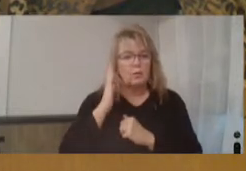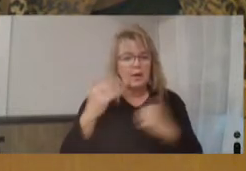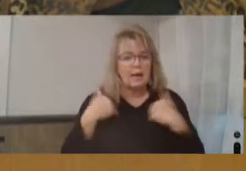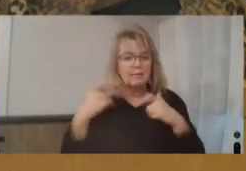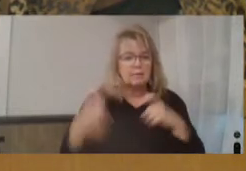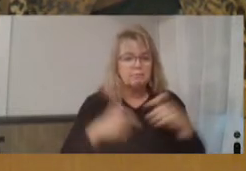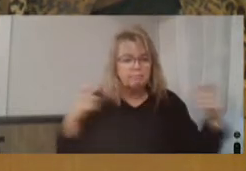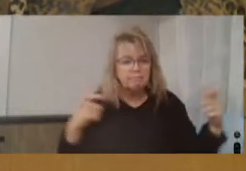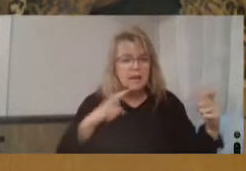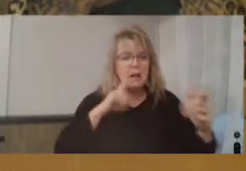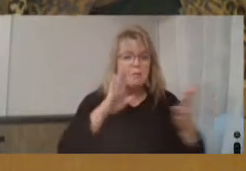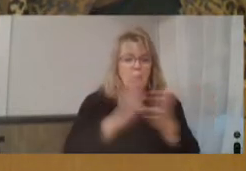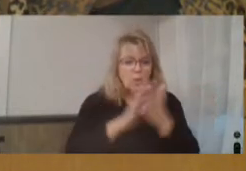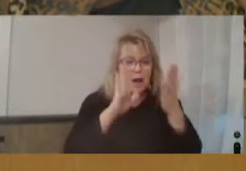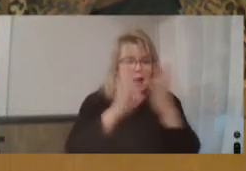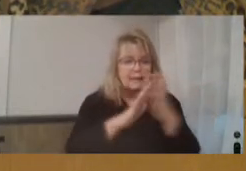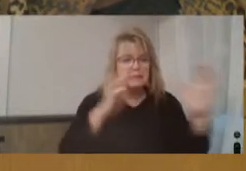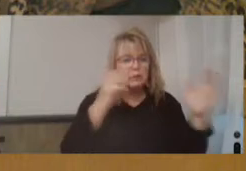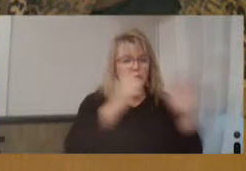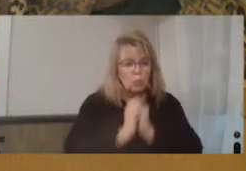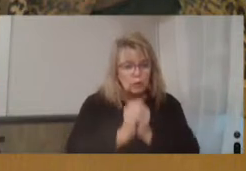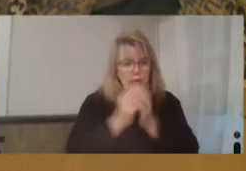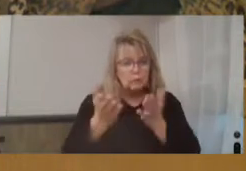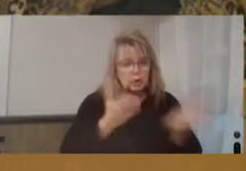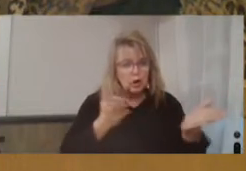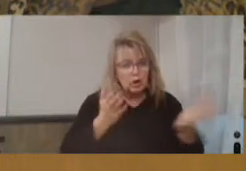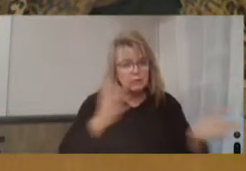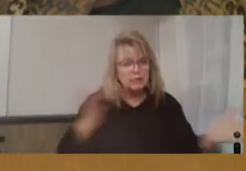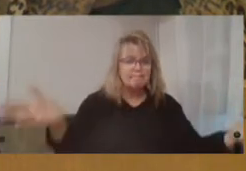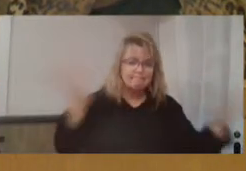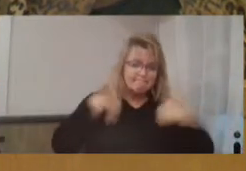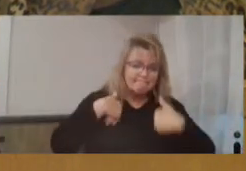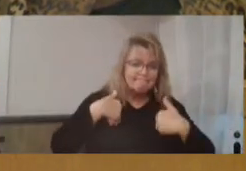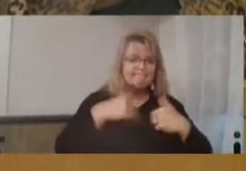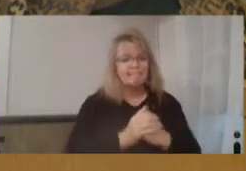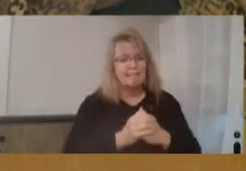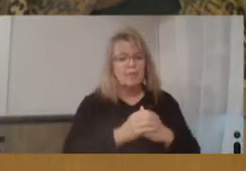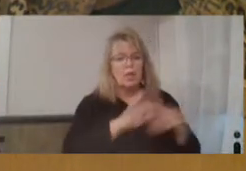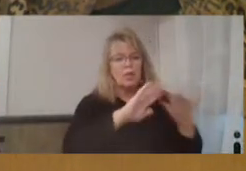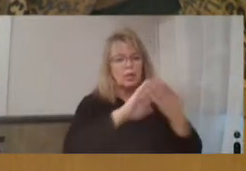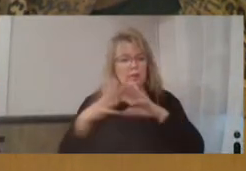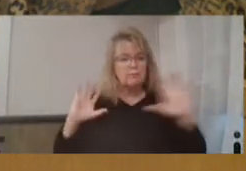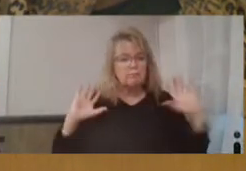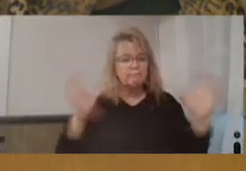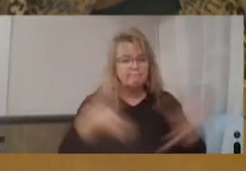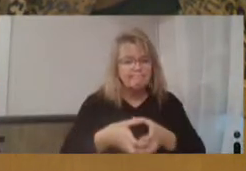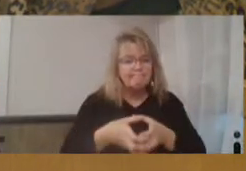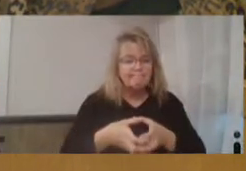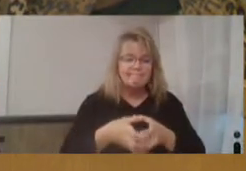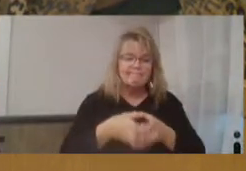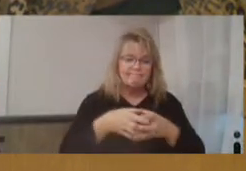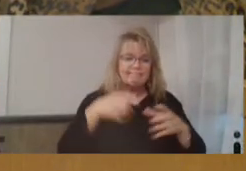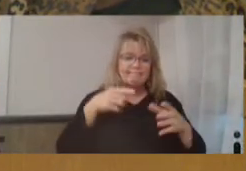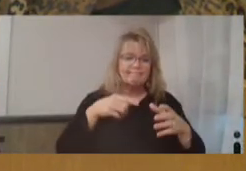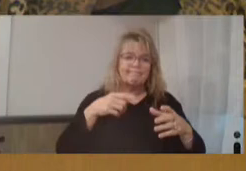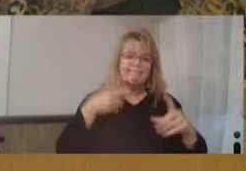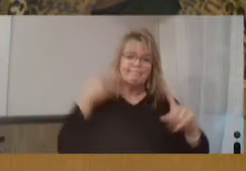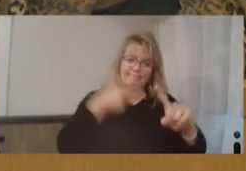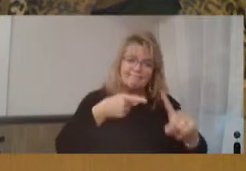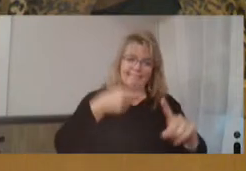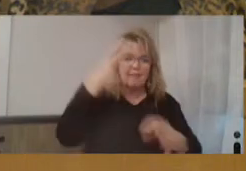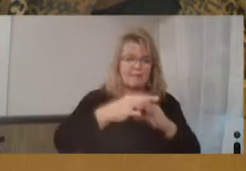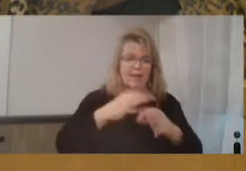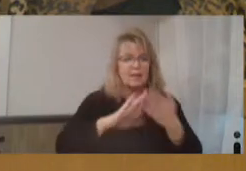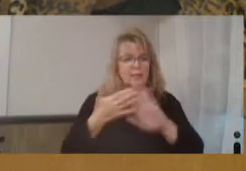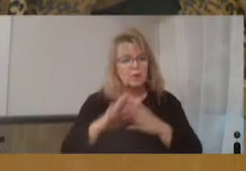praise and worship service, calling the community to come together, particularly the faith community, to come and take the lead in helping to